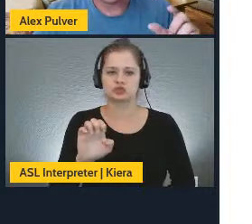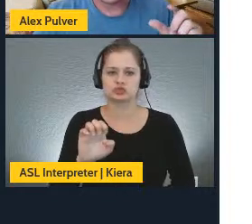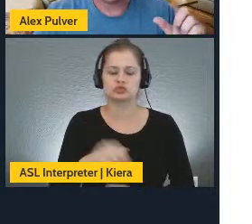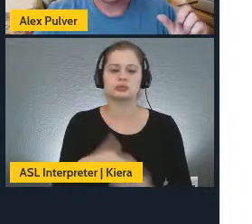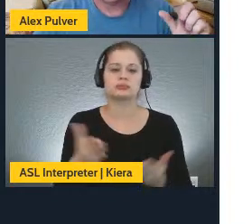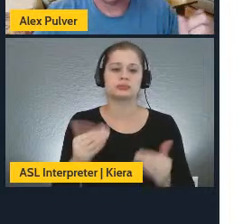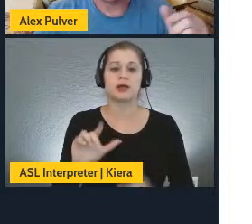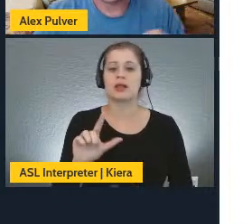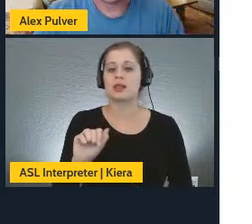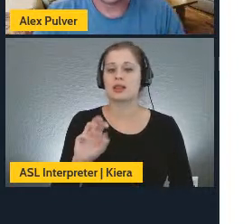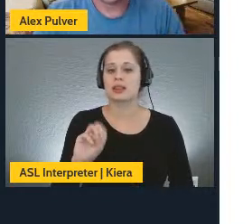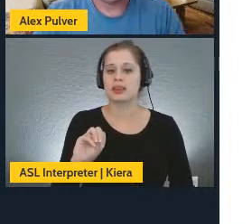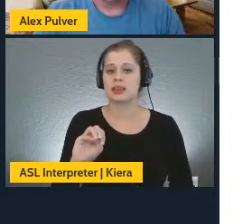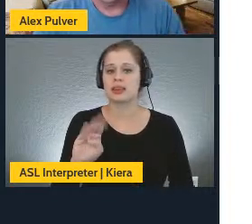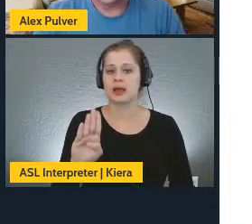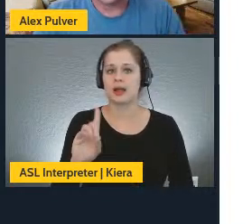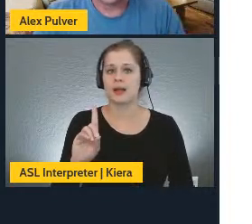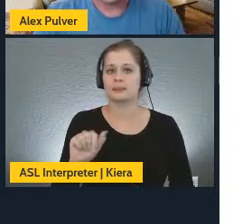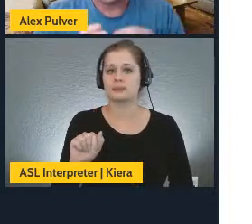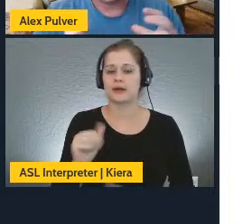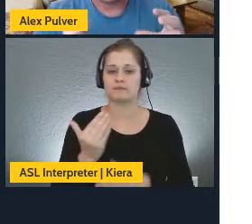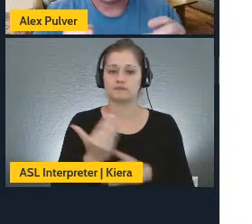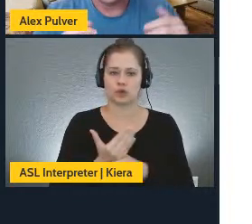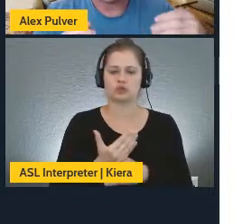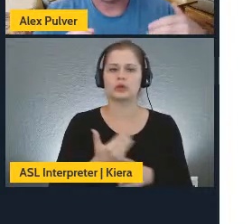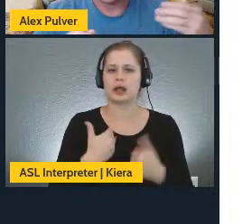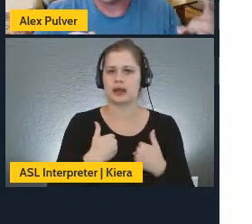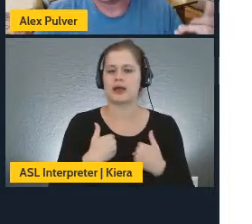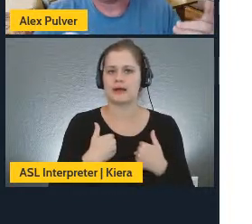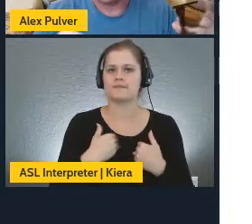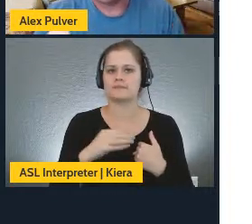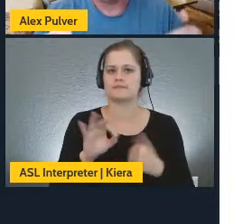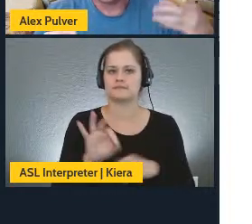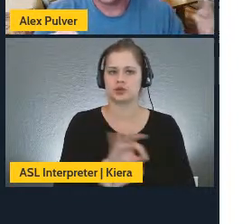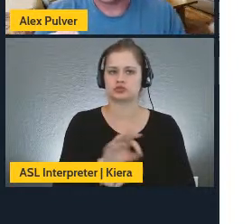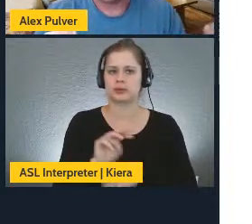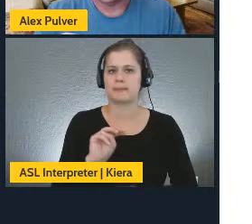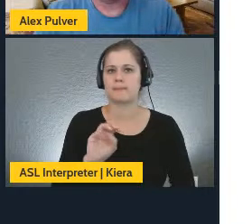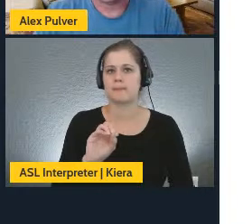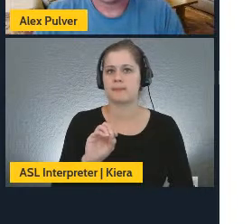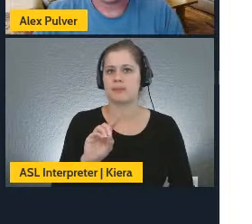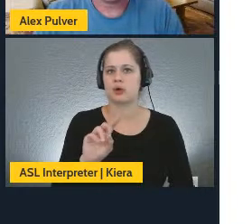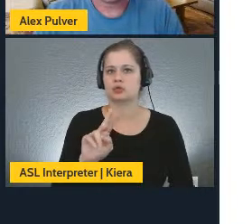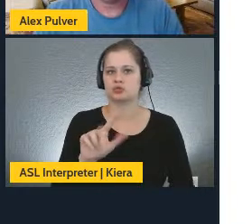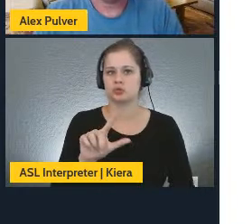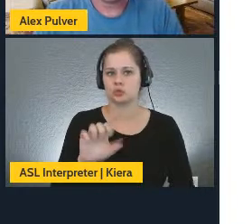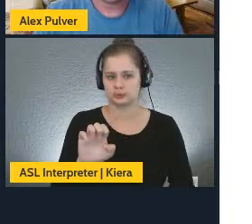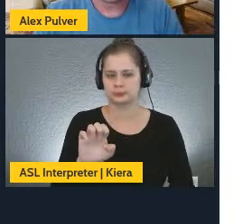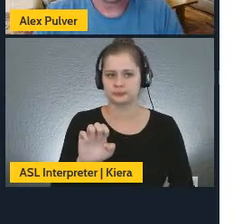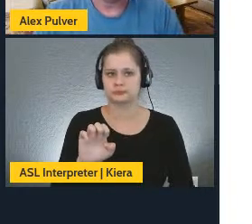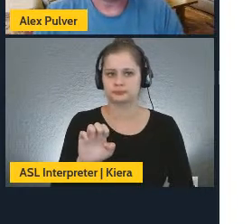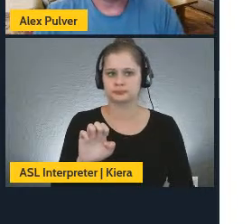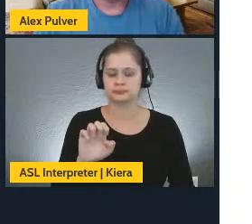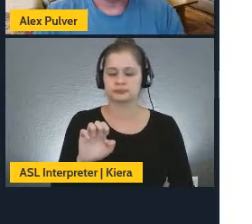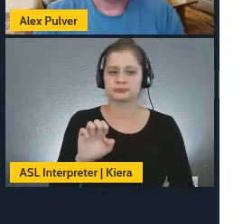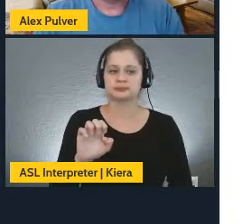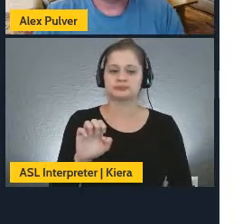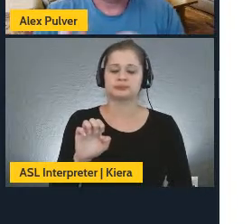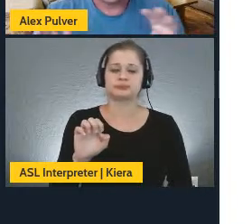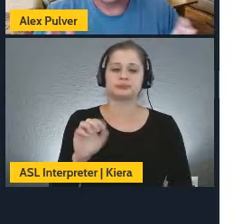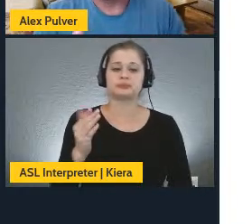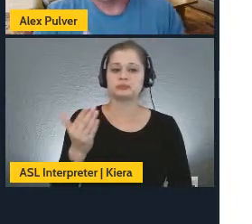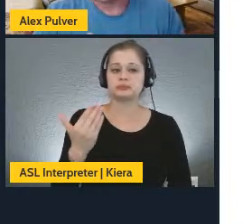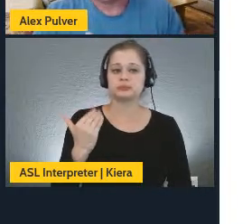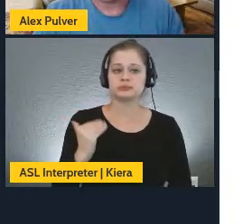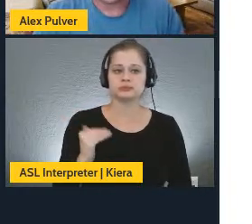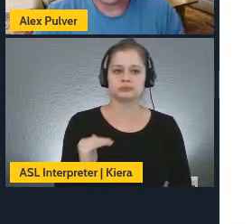can see I have a Lambda function module, and I know that this is a runtime for a Lambda function in the infrastructure. And